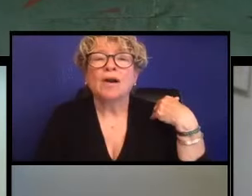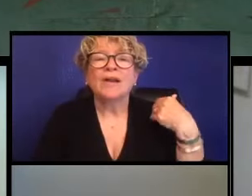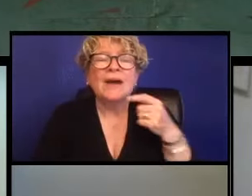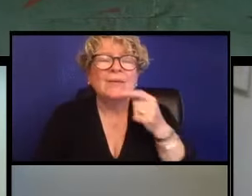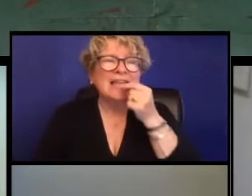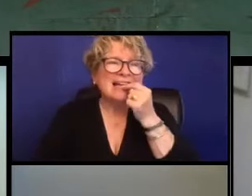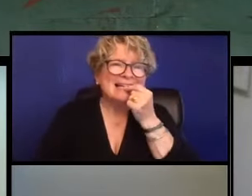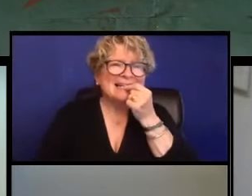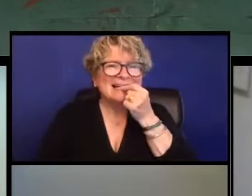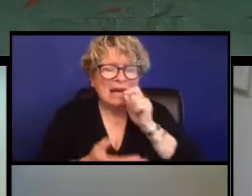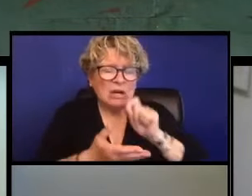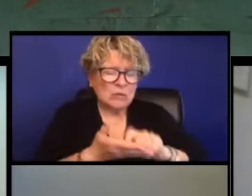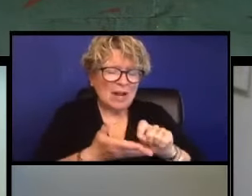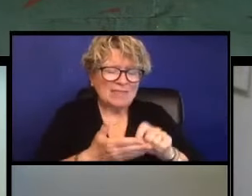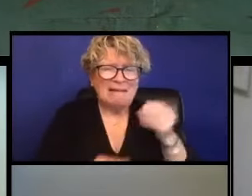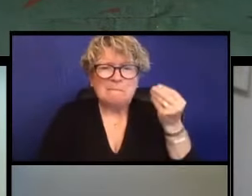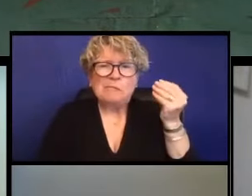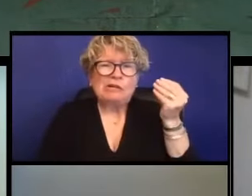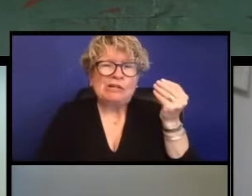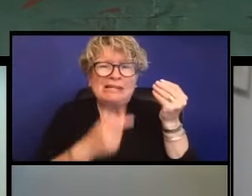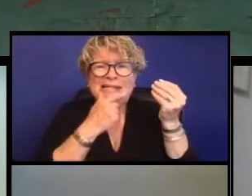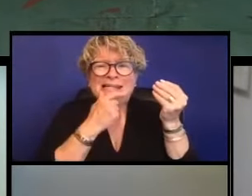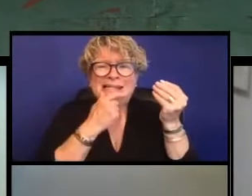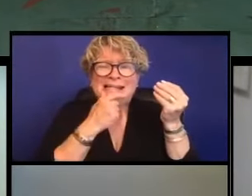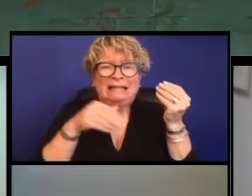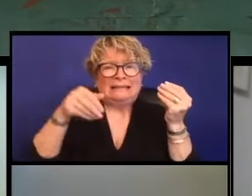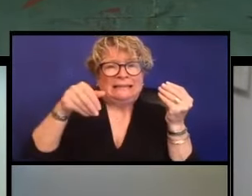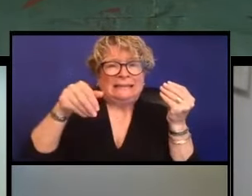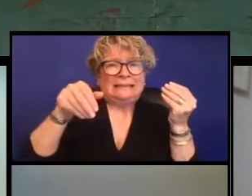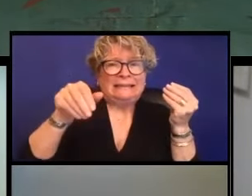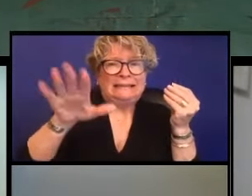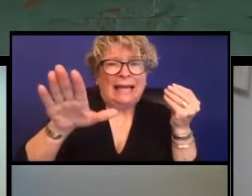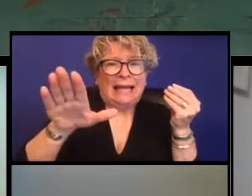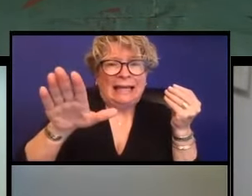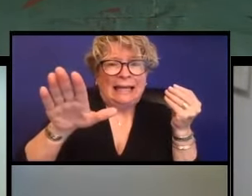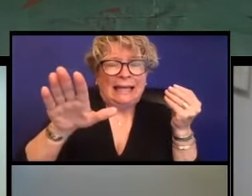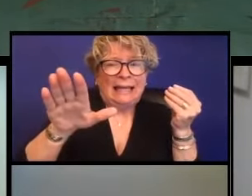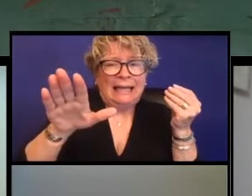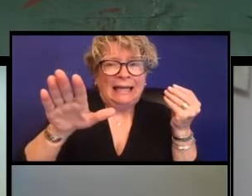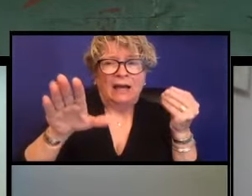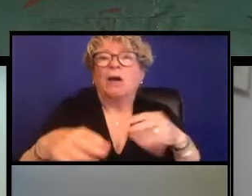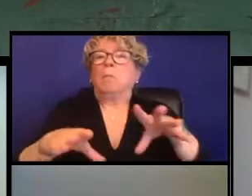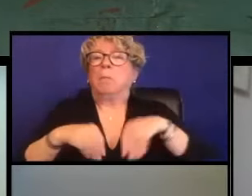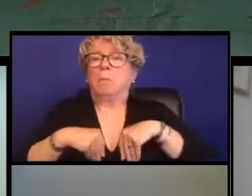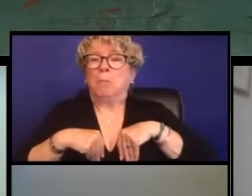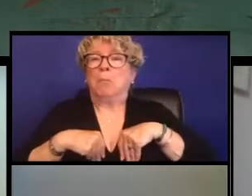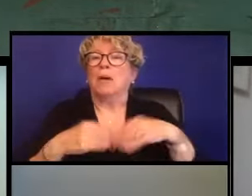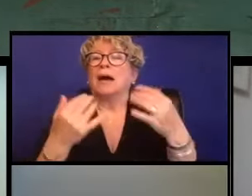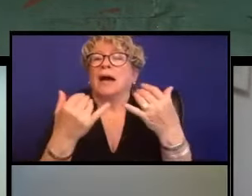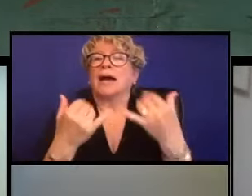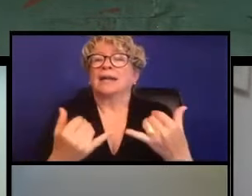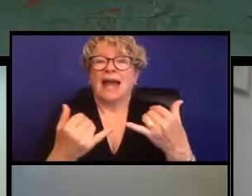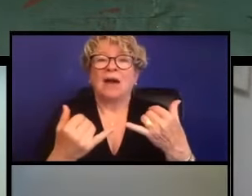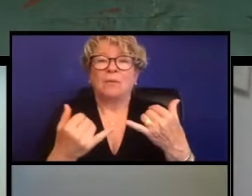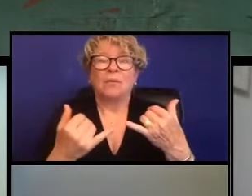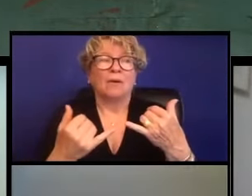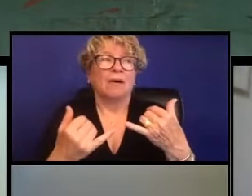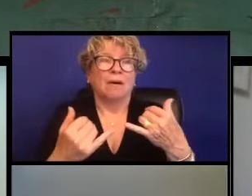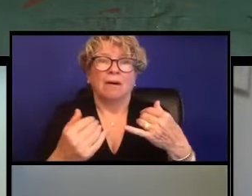stories to Amenana now have books out. The fact that there